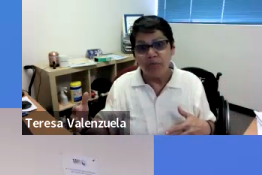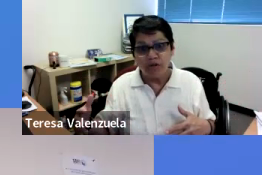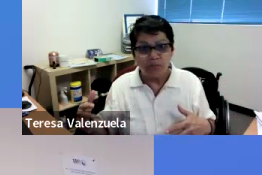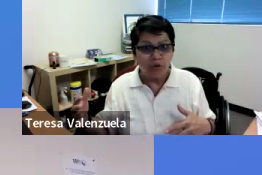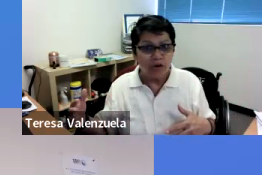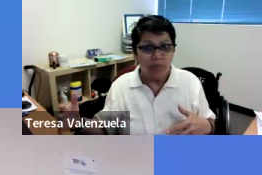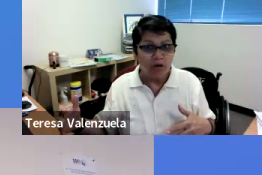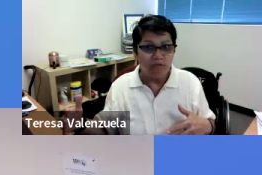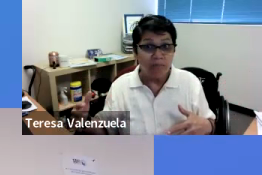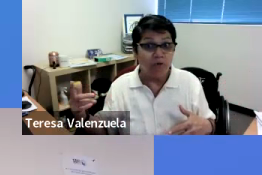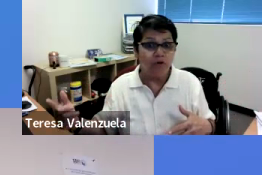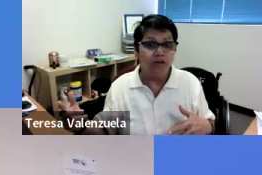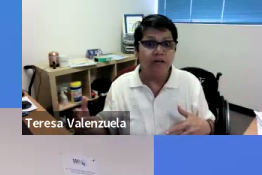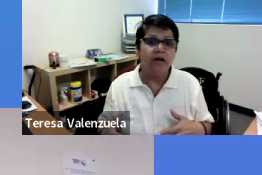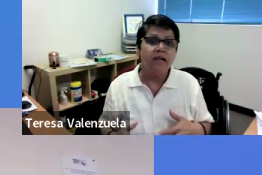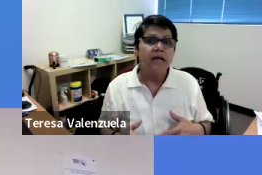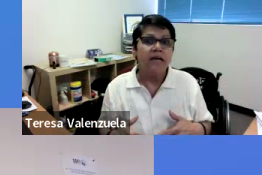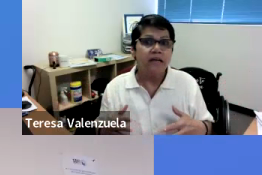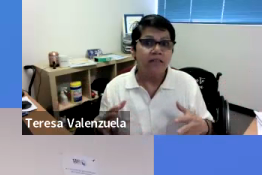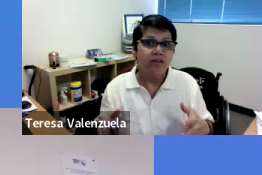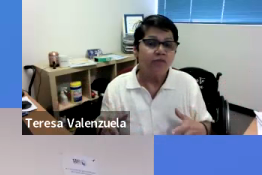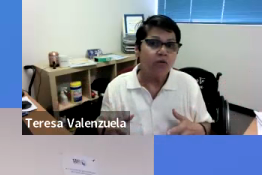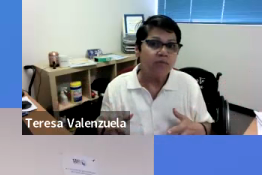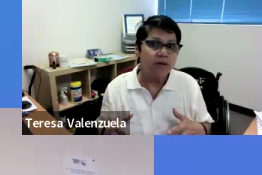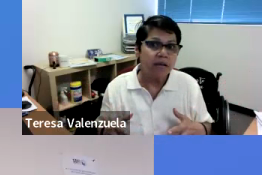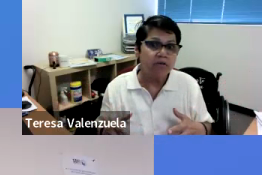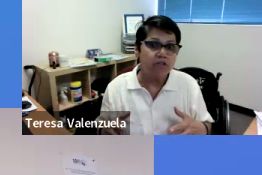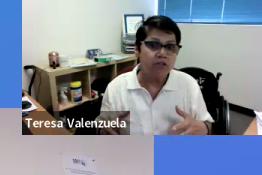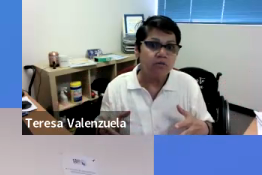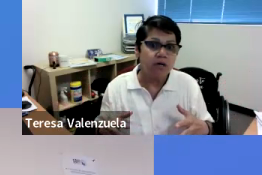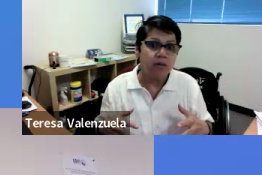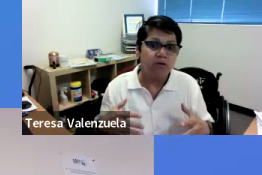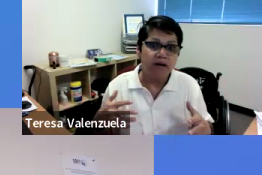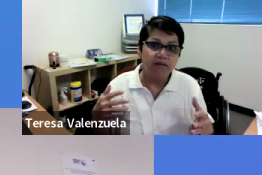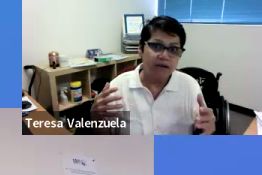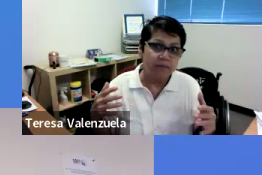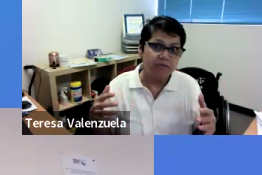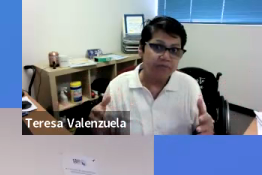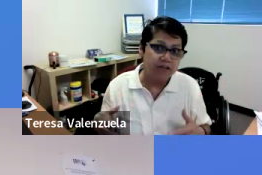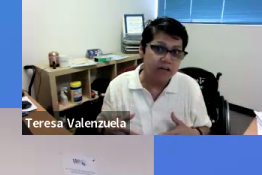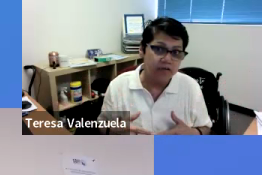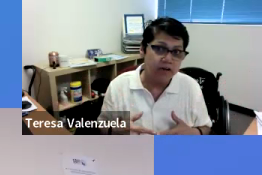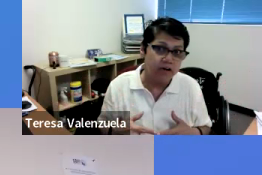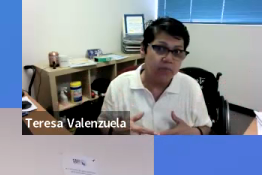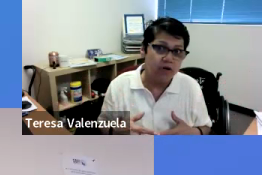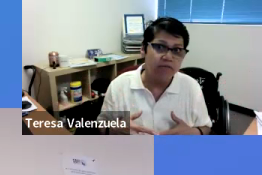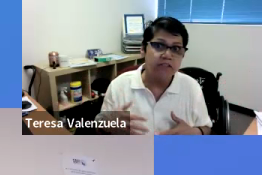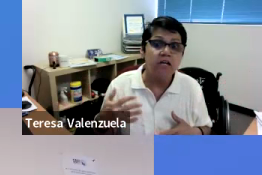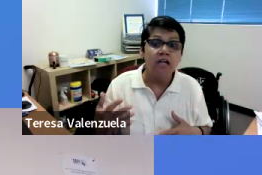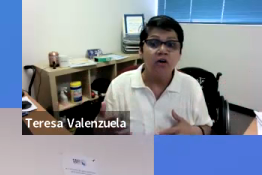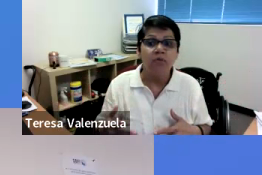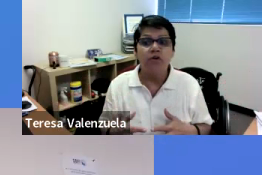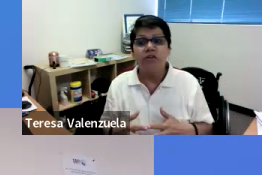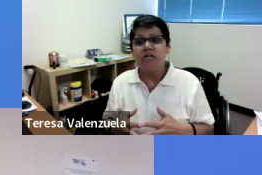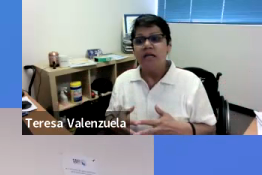free computers per nonprofit per year. And thus far, we've been able to provide up to 1,500